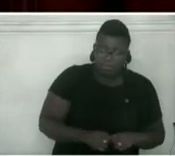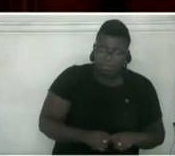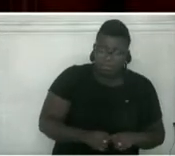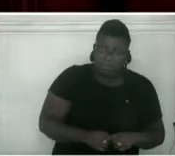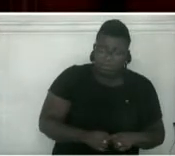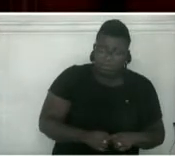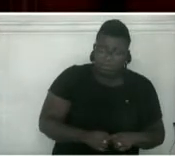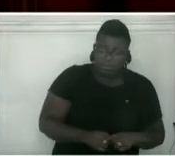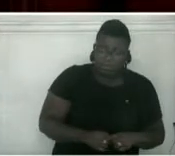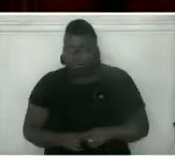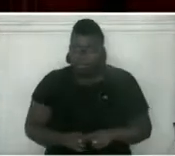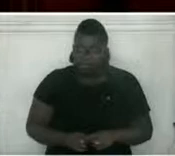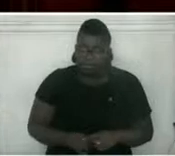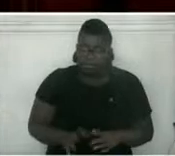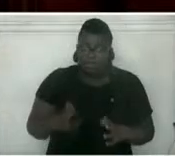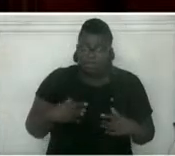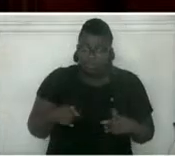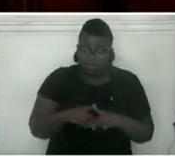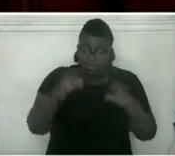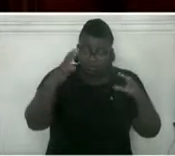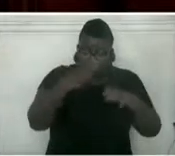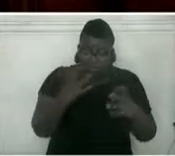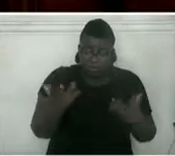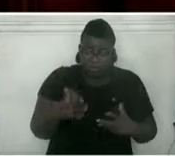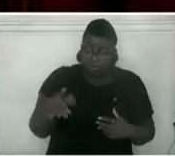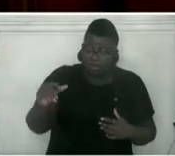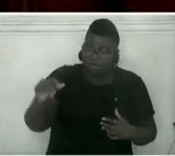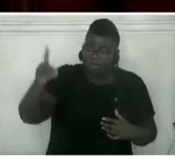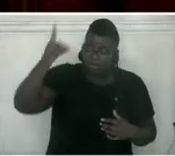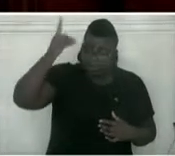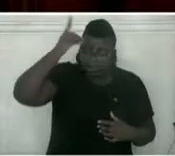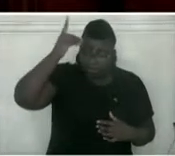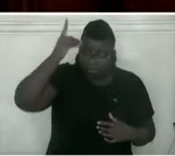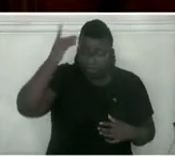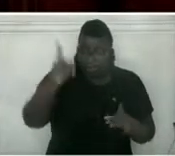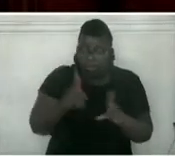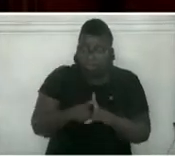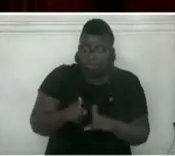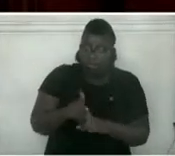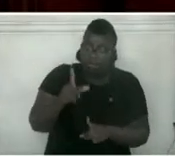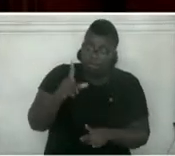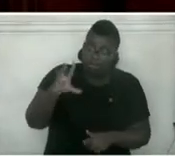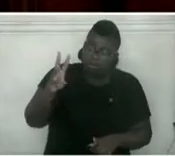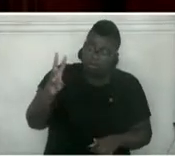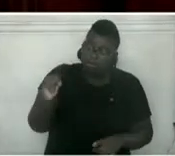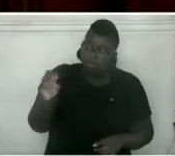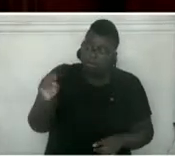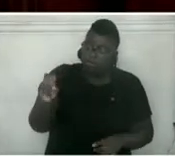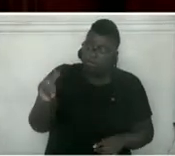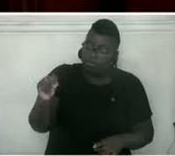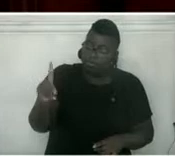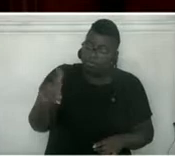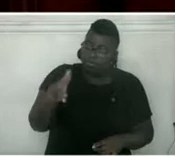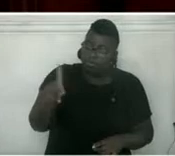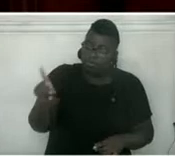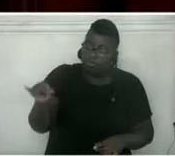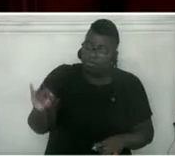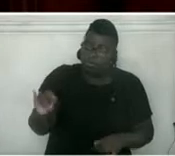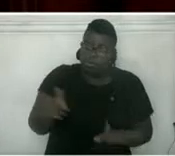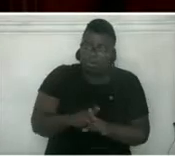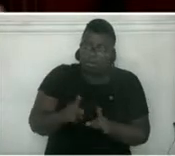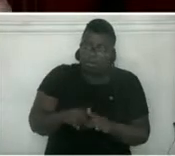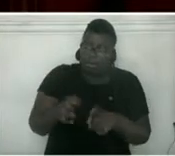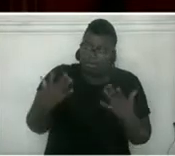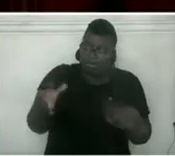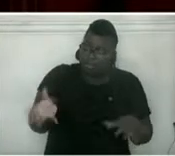municipalities, especially in eThekwini and Umsunduzi. We have received a lot of complaints, both during